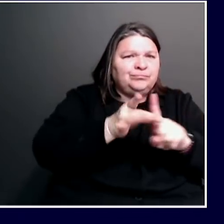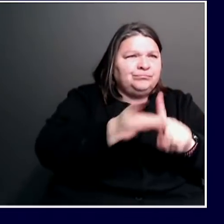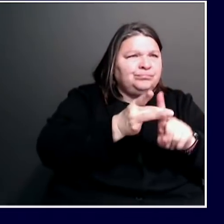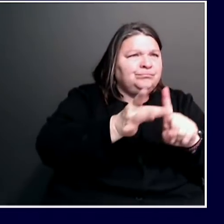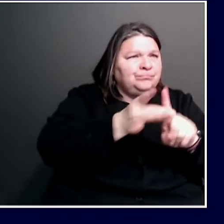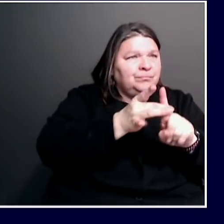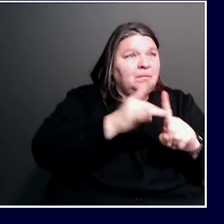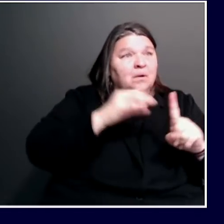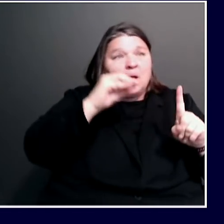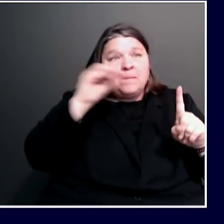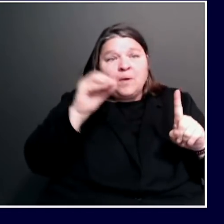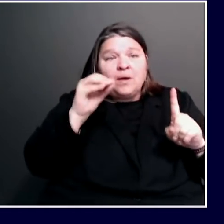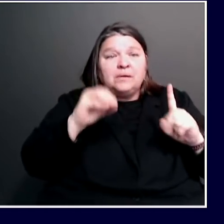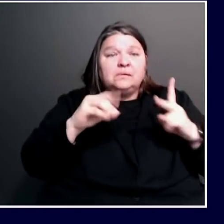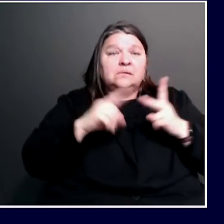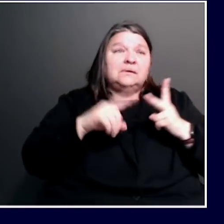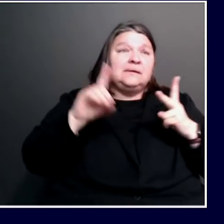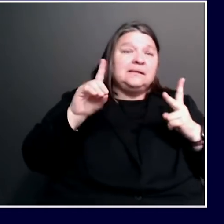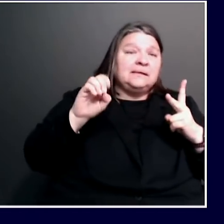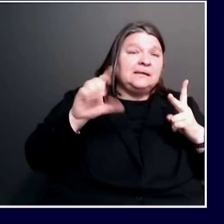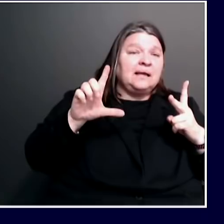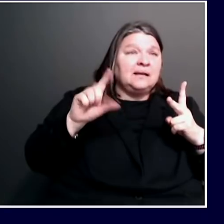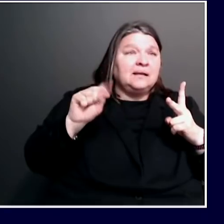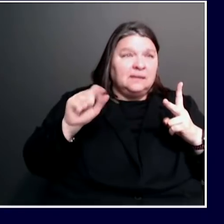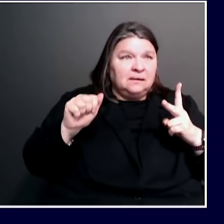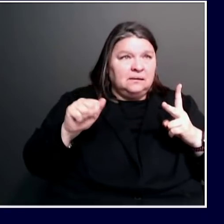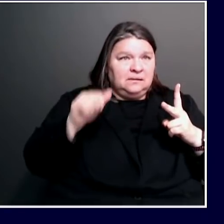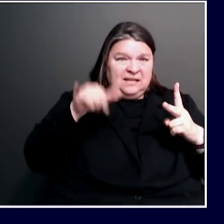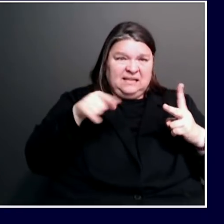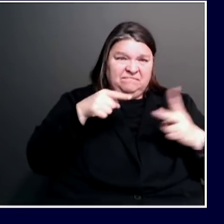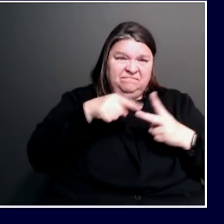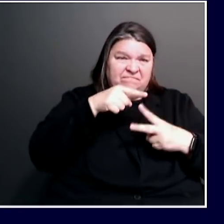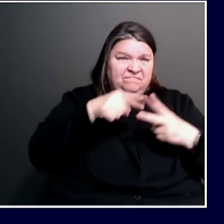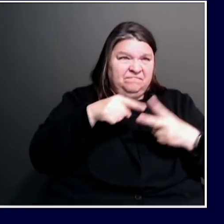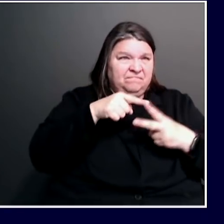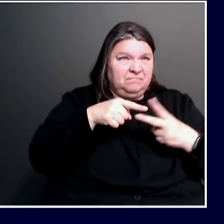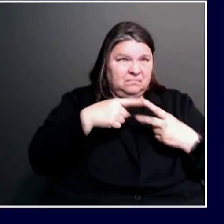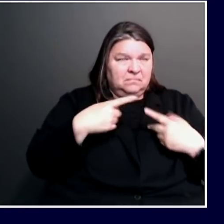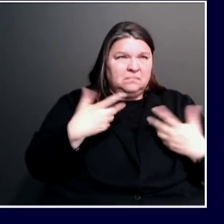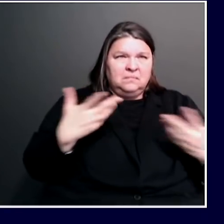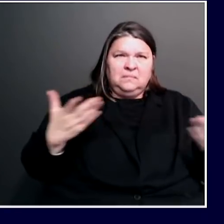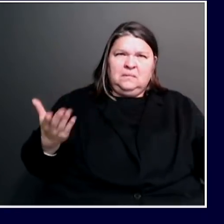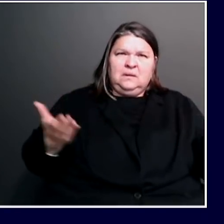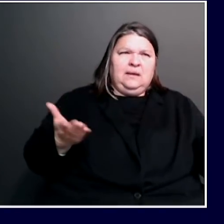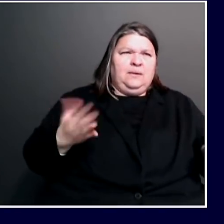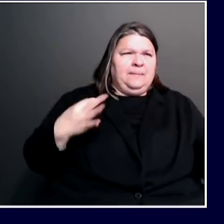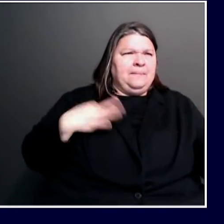Delta variant there. What are we seeing in Maine as far as transmission in kids?